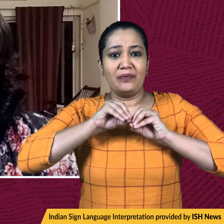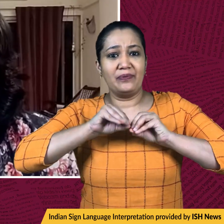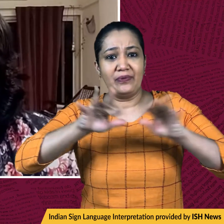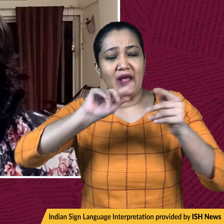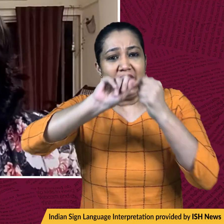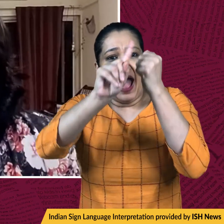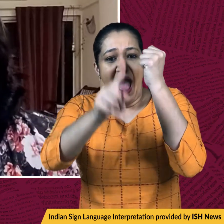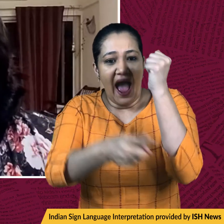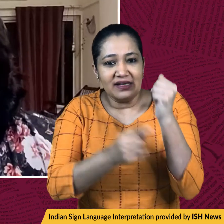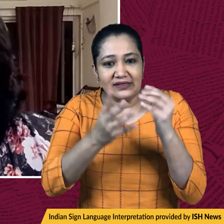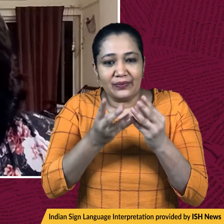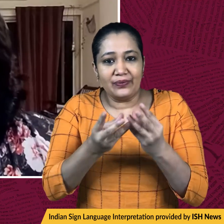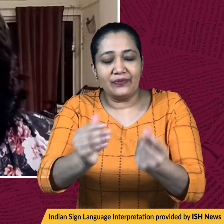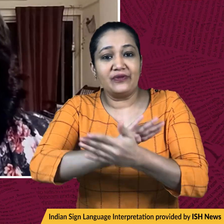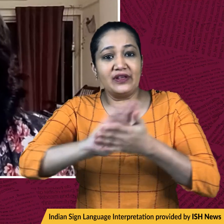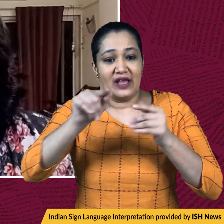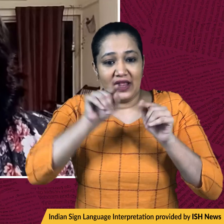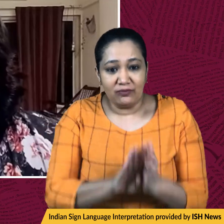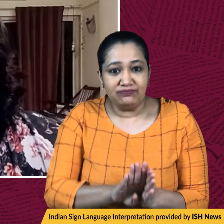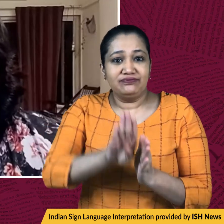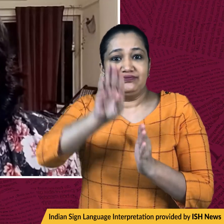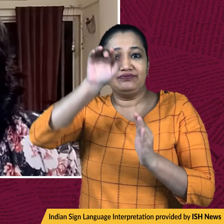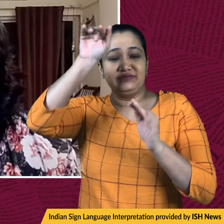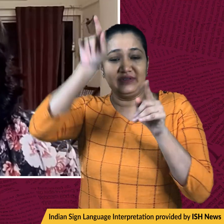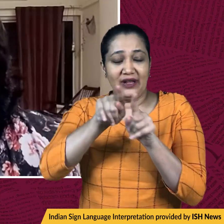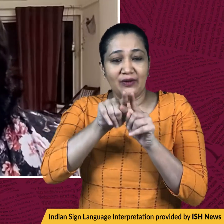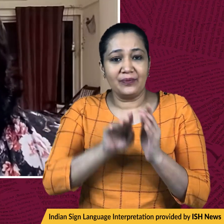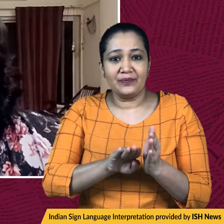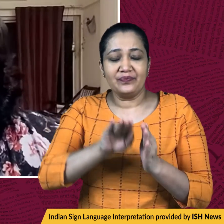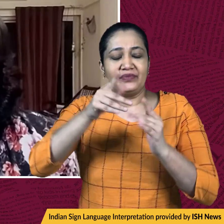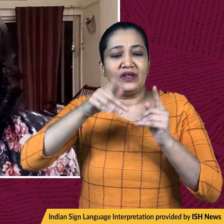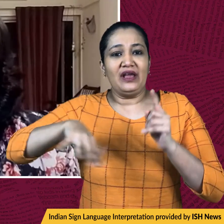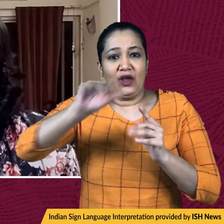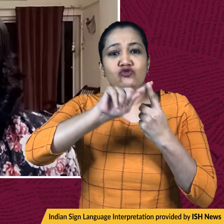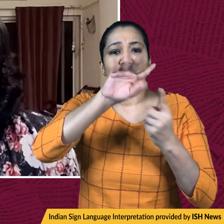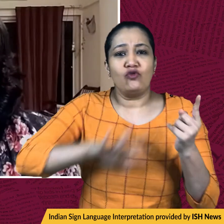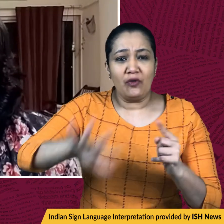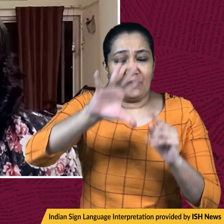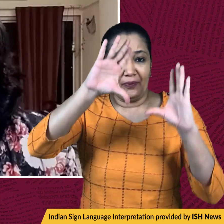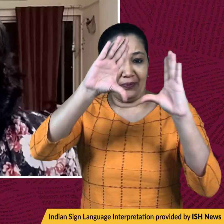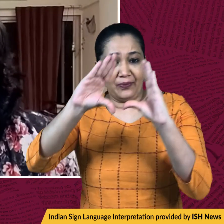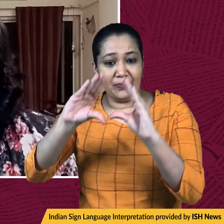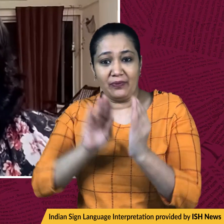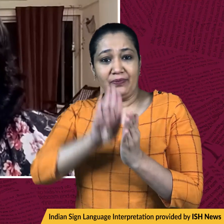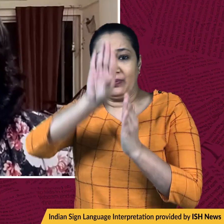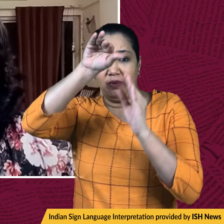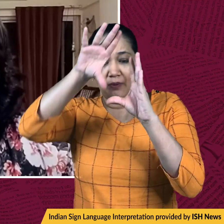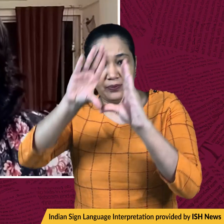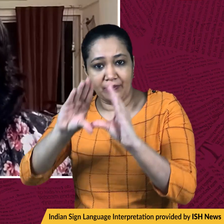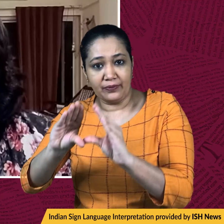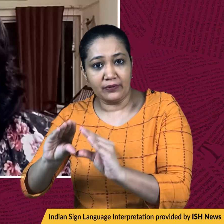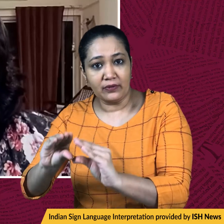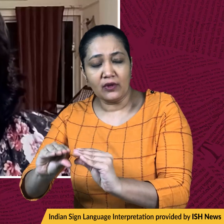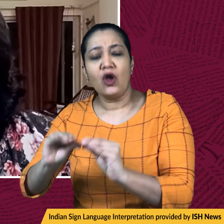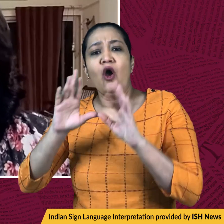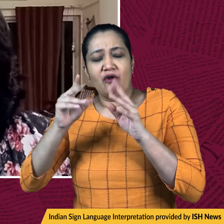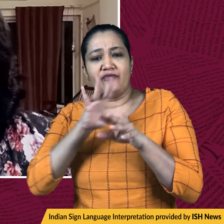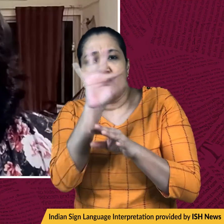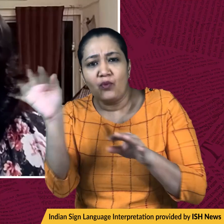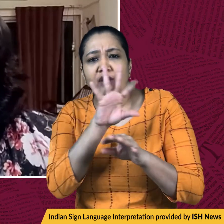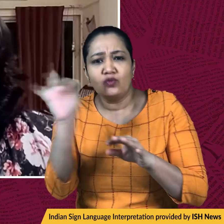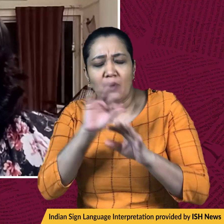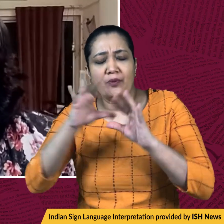pandemic endgame. Once the current surge of Omicron currently sweeping across Europe subsides, there will be for quite